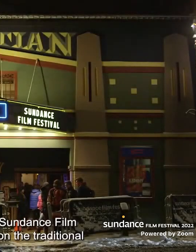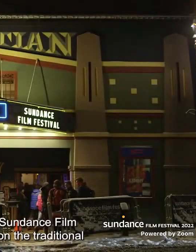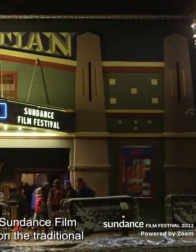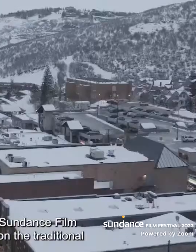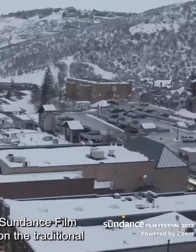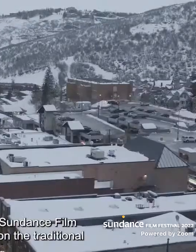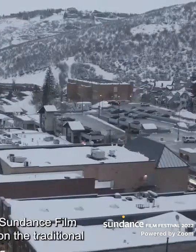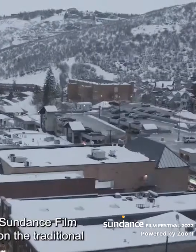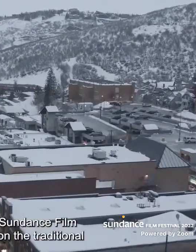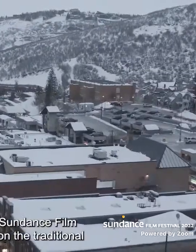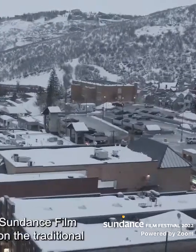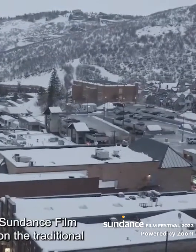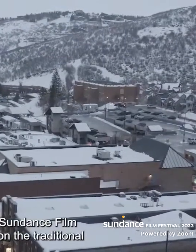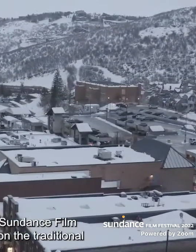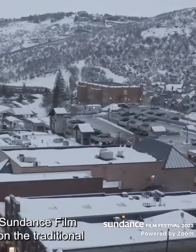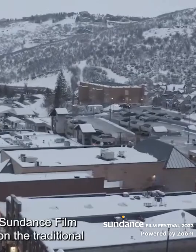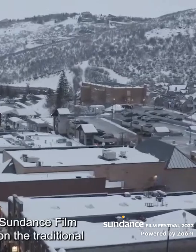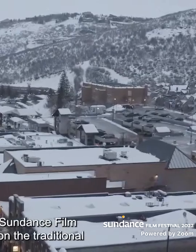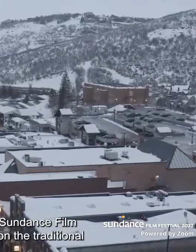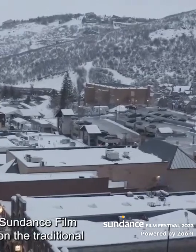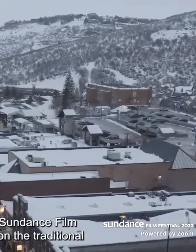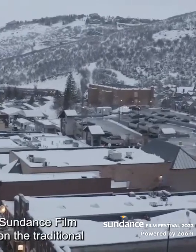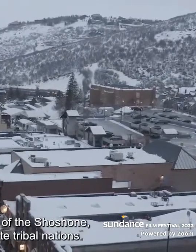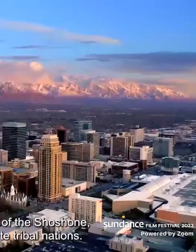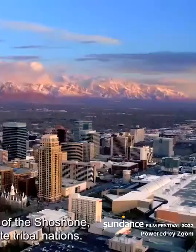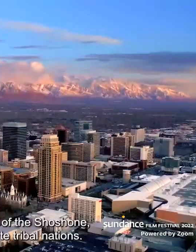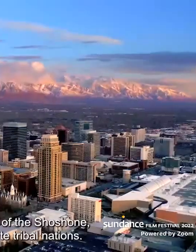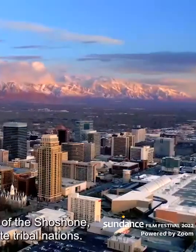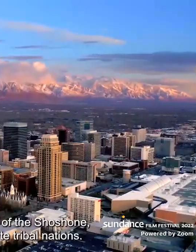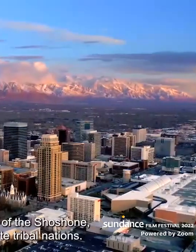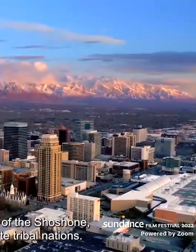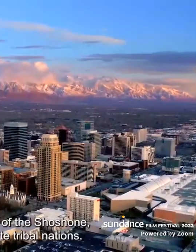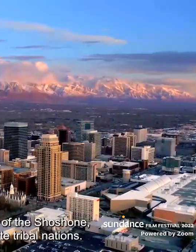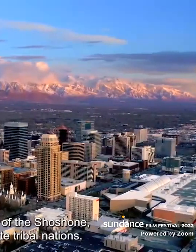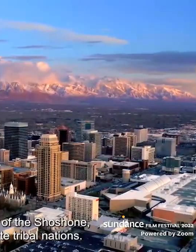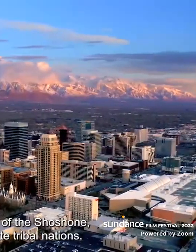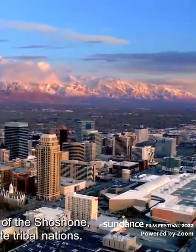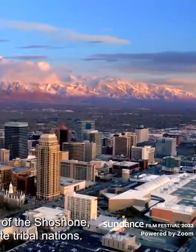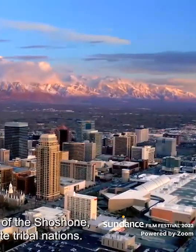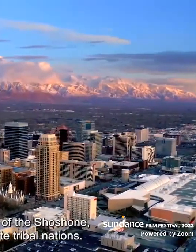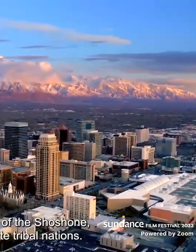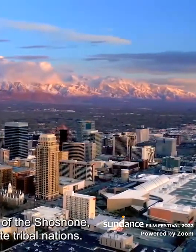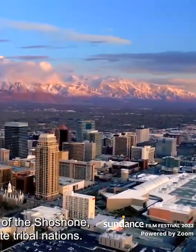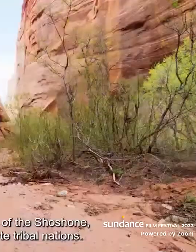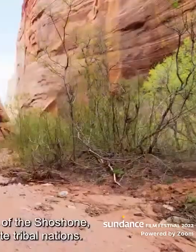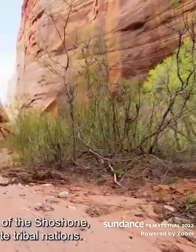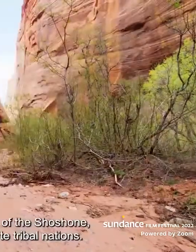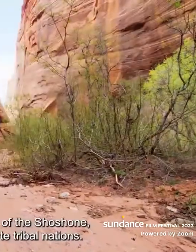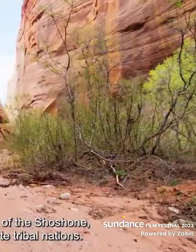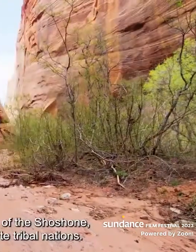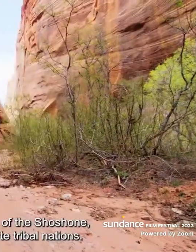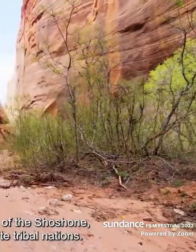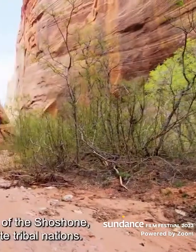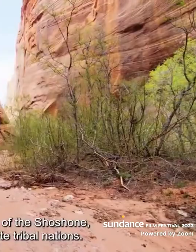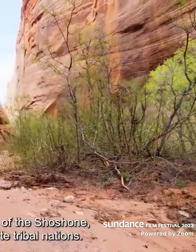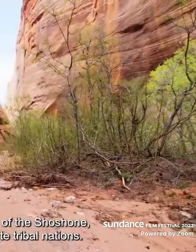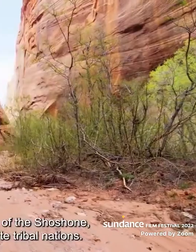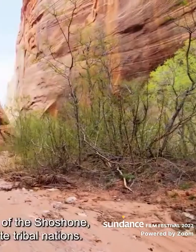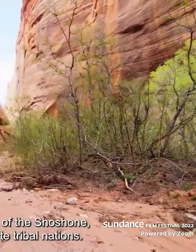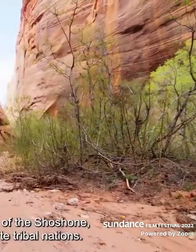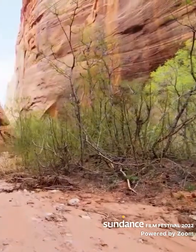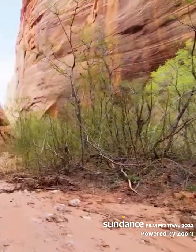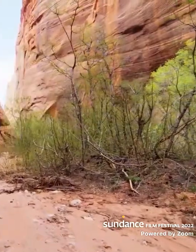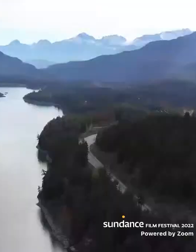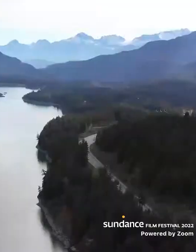For over 40 years, the Sundance Film Festival has been held on the traditional and ancestral homelands of the Shoshone, Paiute, Gojute, and Ute